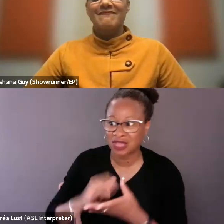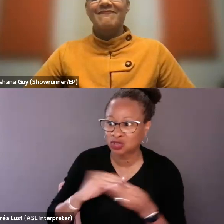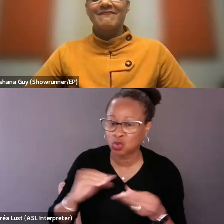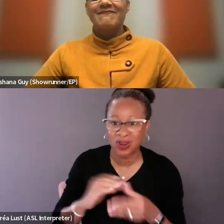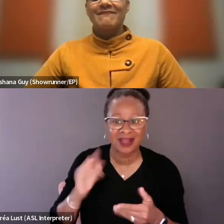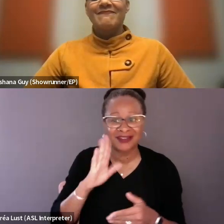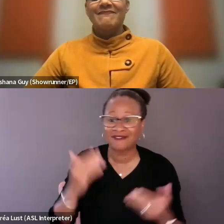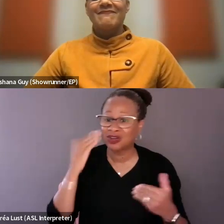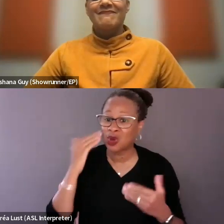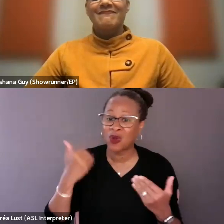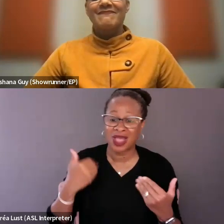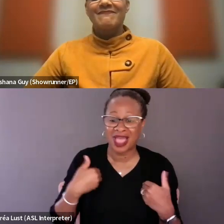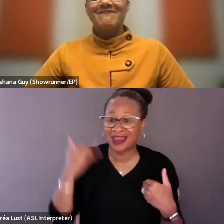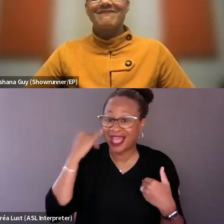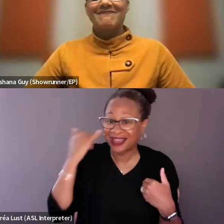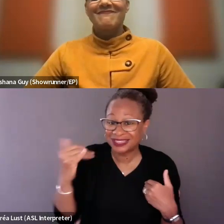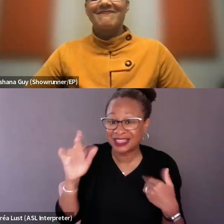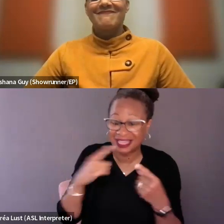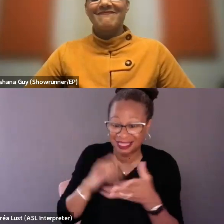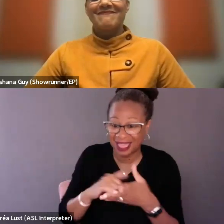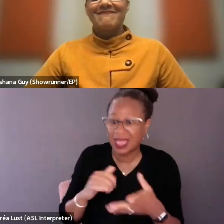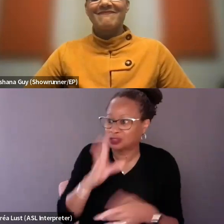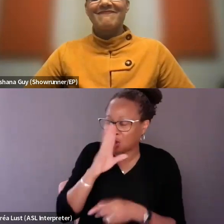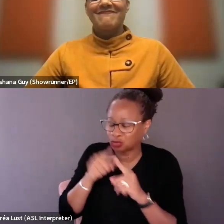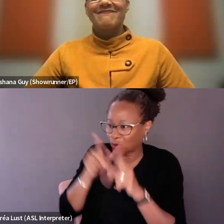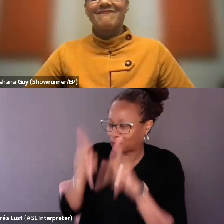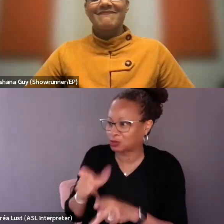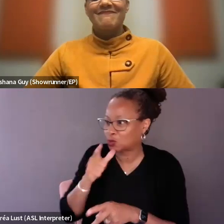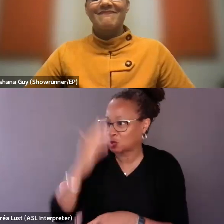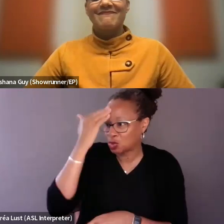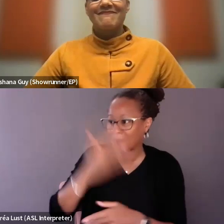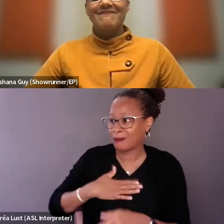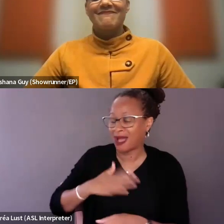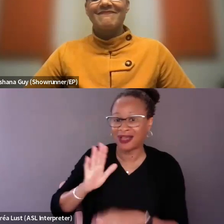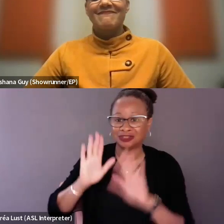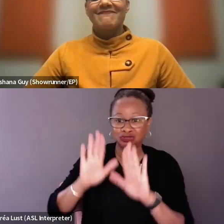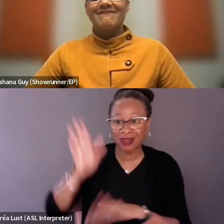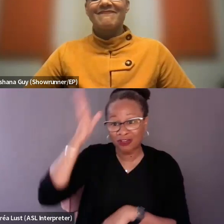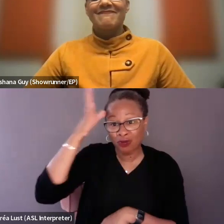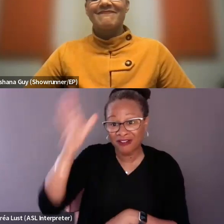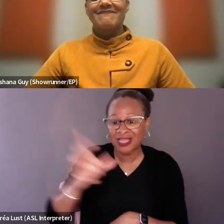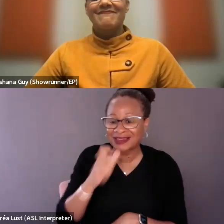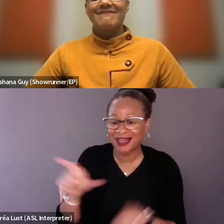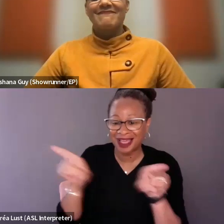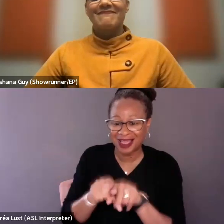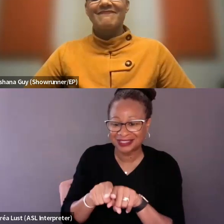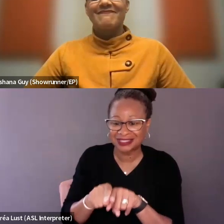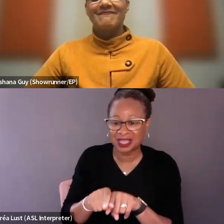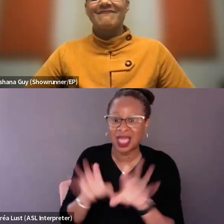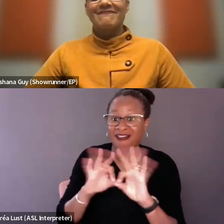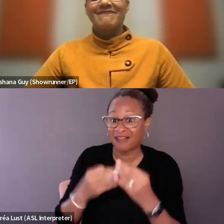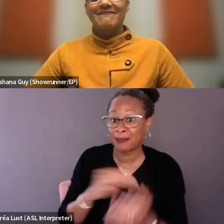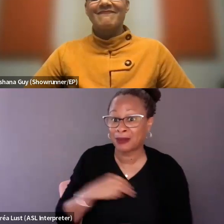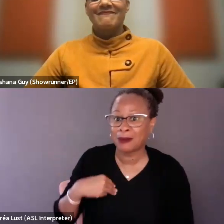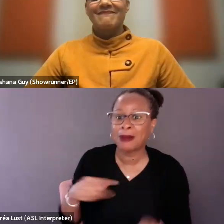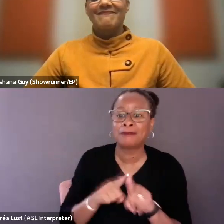any idea of that, and actually talk to someone who knew my great-grandfather, not as a, you know, as a family member,